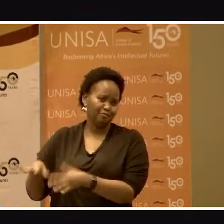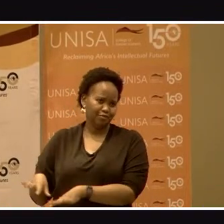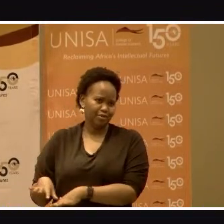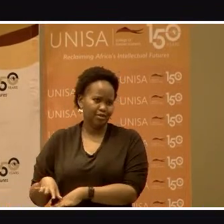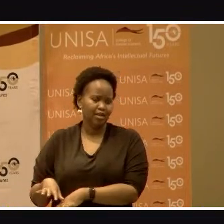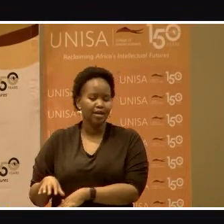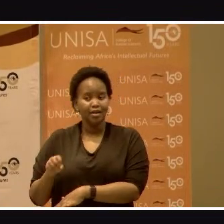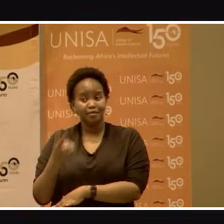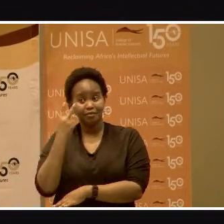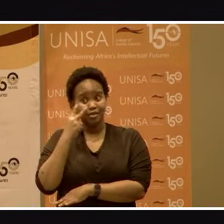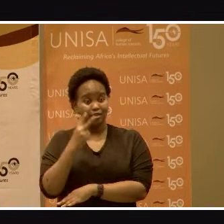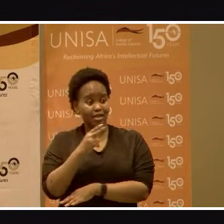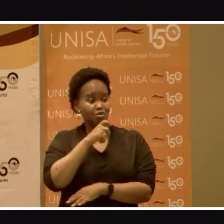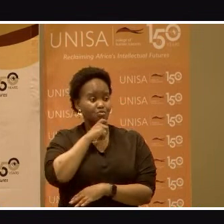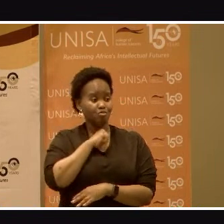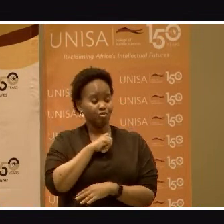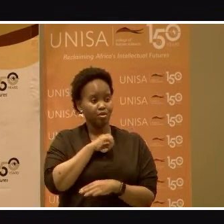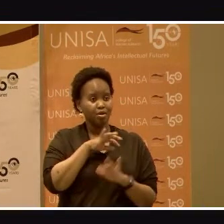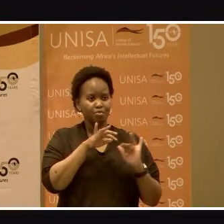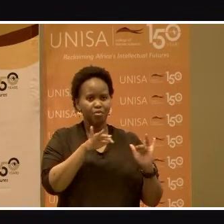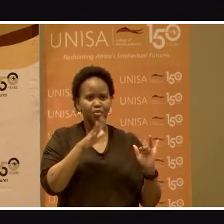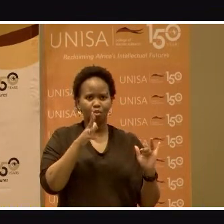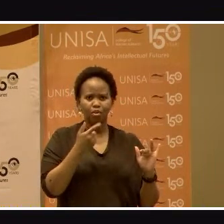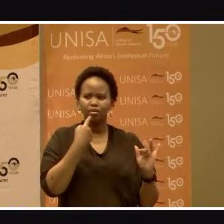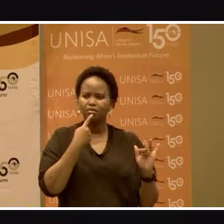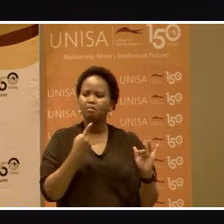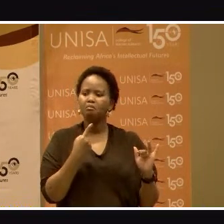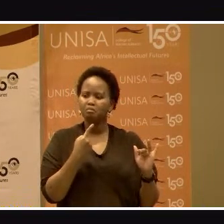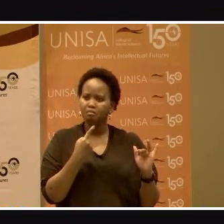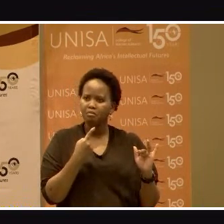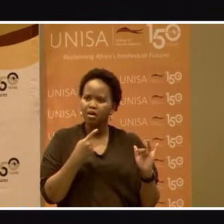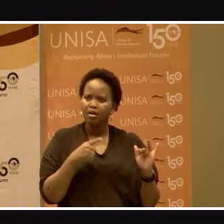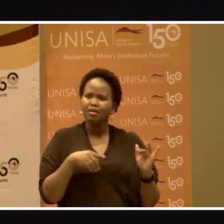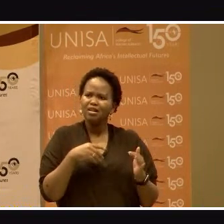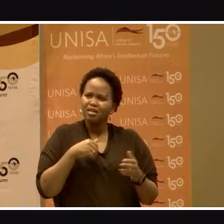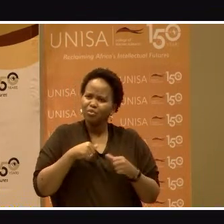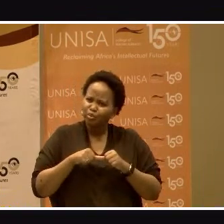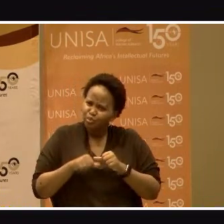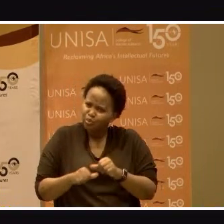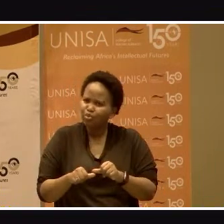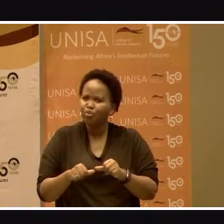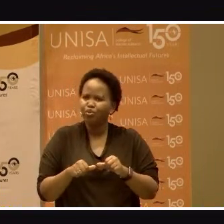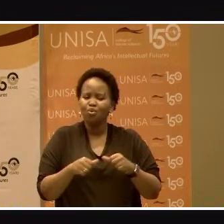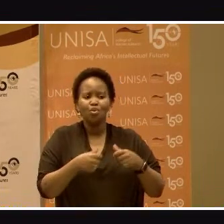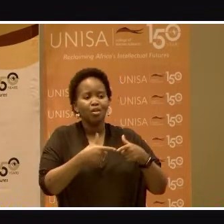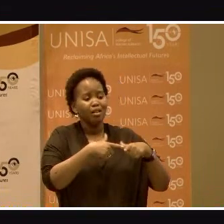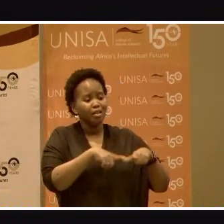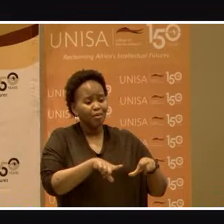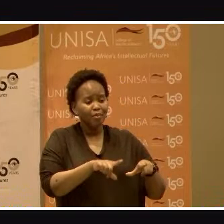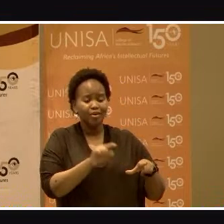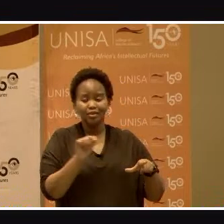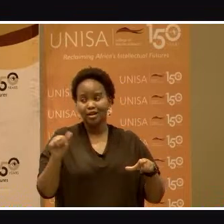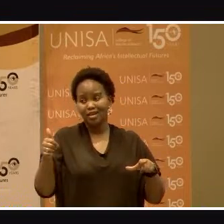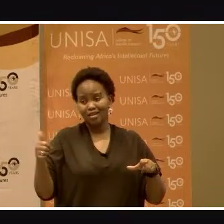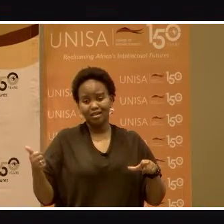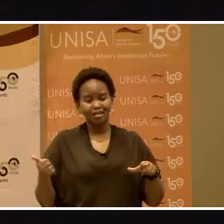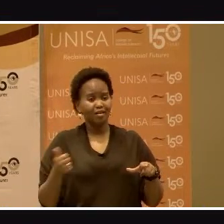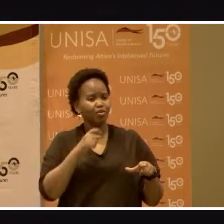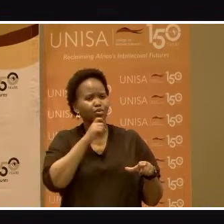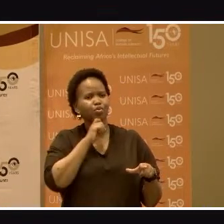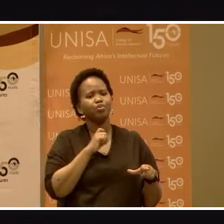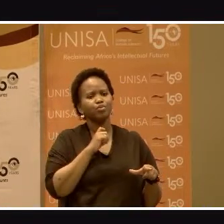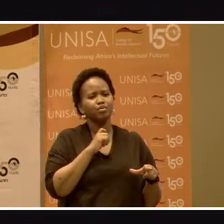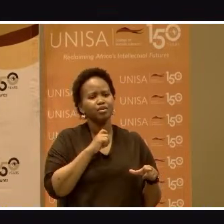campaigning, for electoral position, they still use these foreign languages, They still use